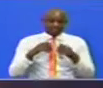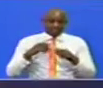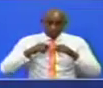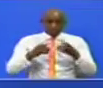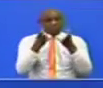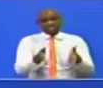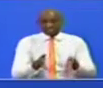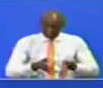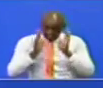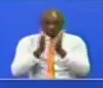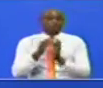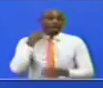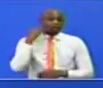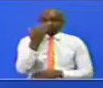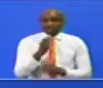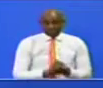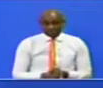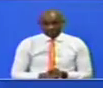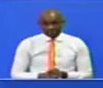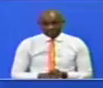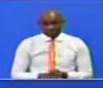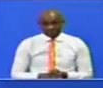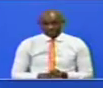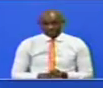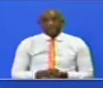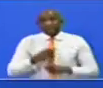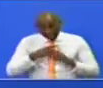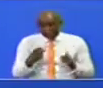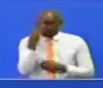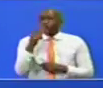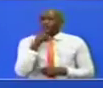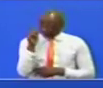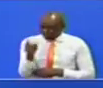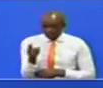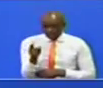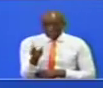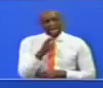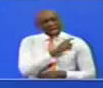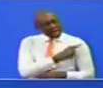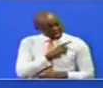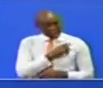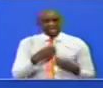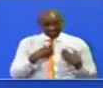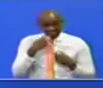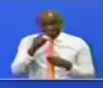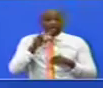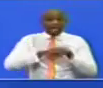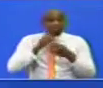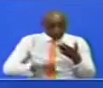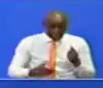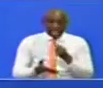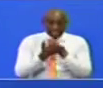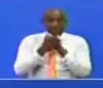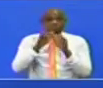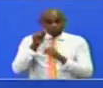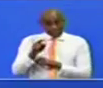the streets of Nakuru. So it's a continuation. I'll make sure. But the two boys are just the lucky few who are able to get help courtesy